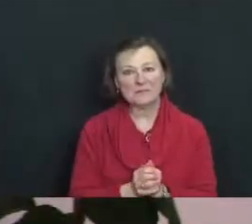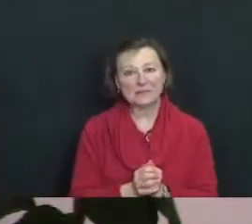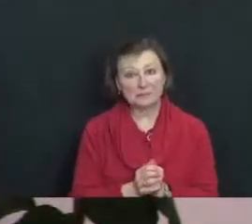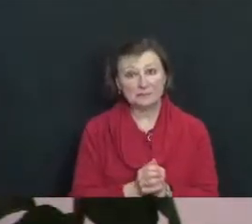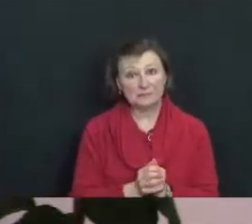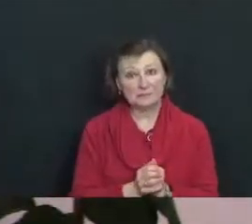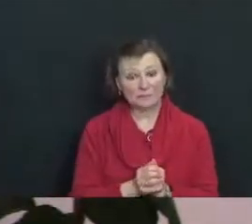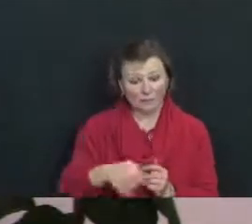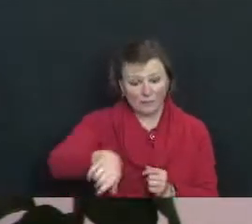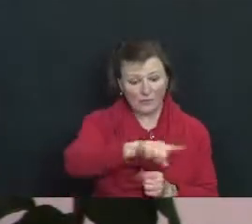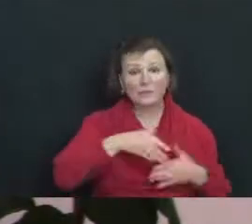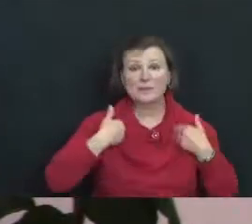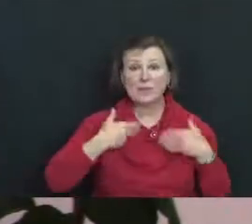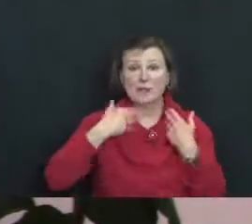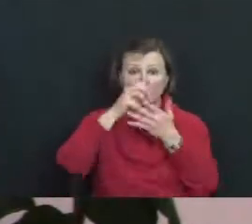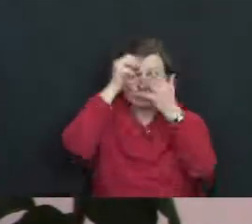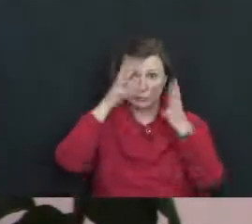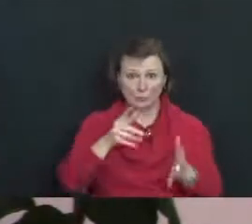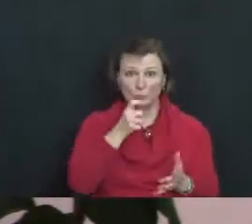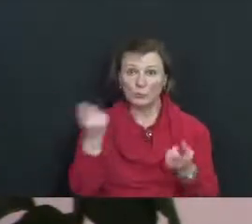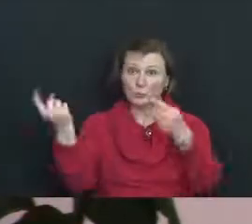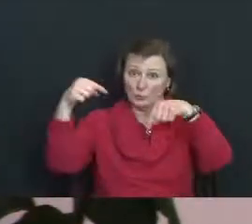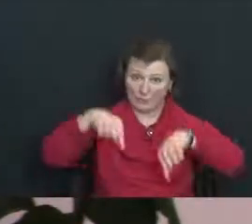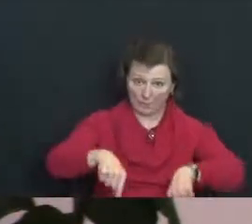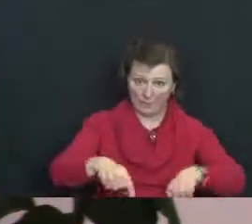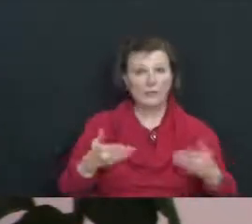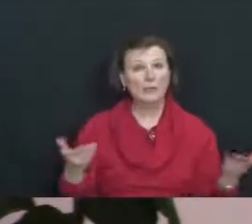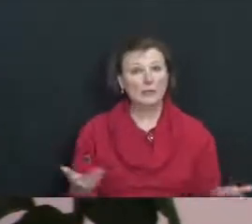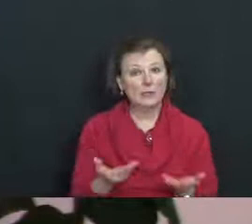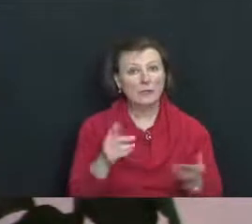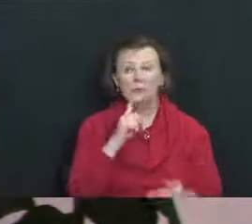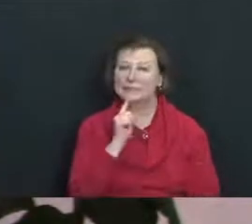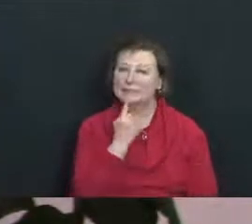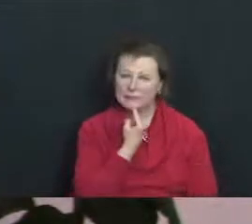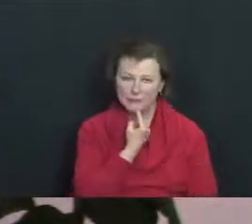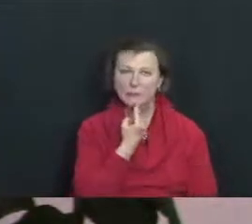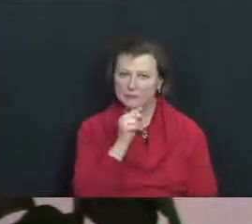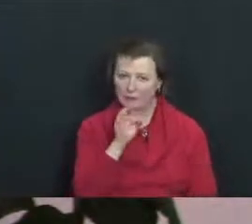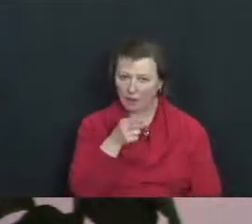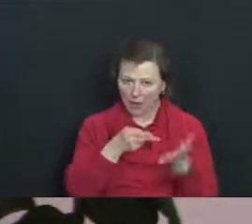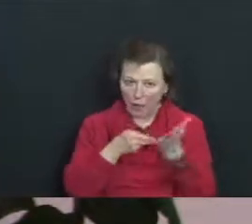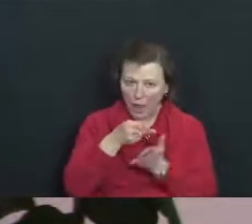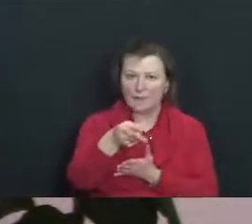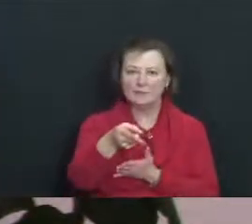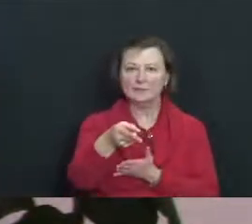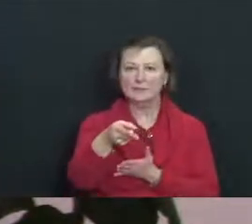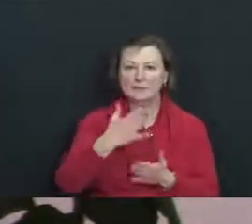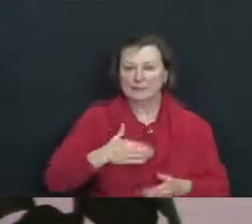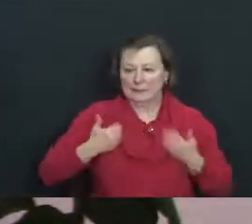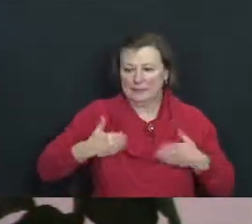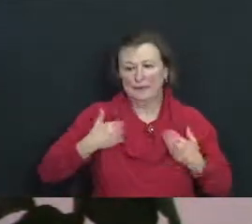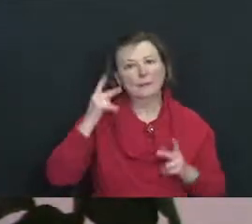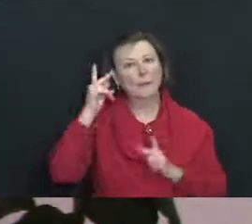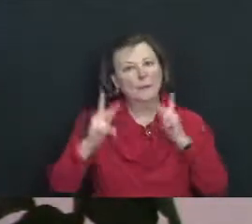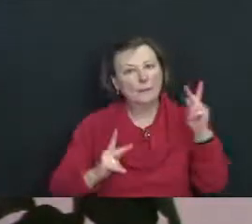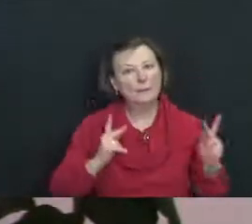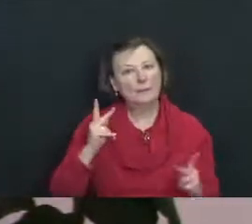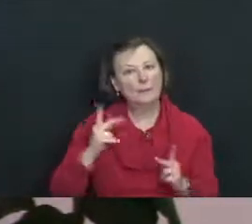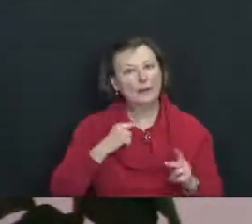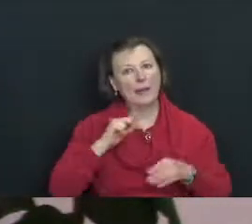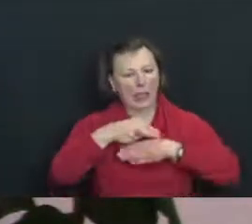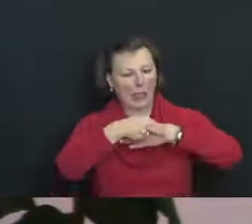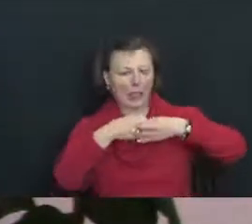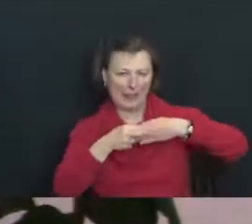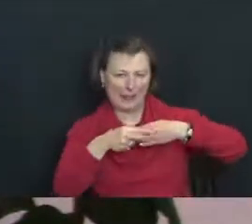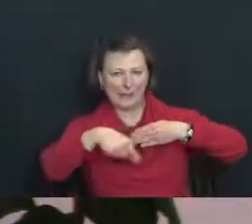These young students who come here are sincere young people. I put a label on